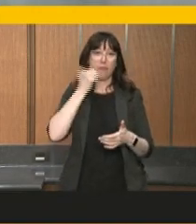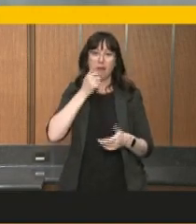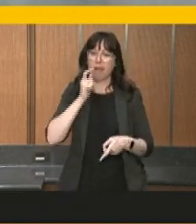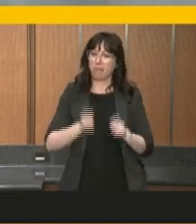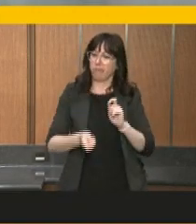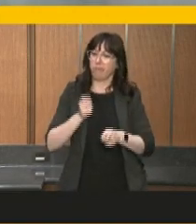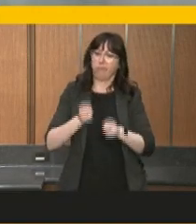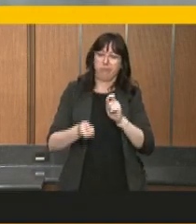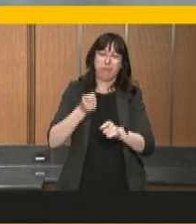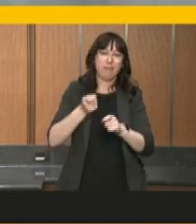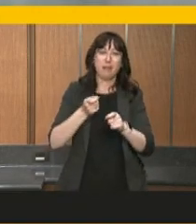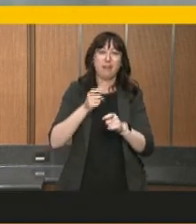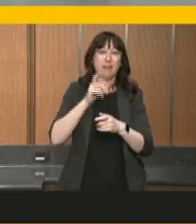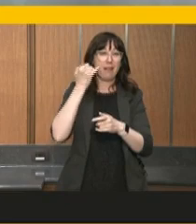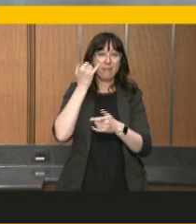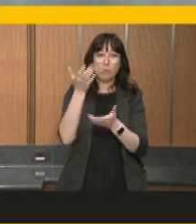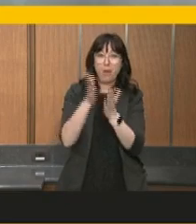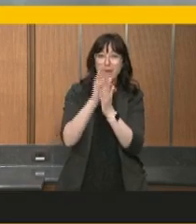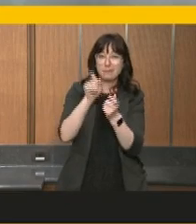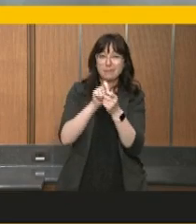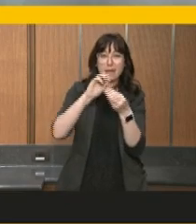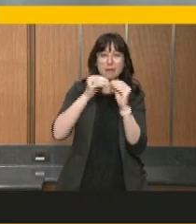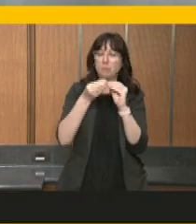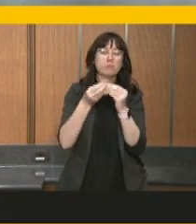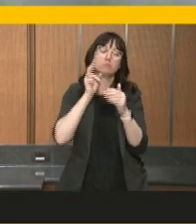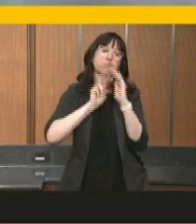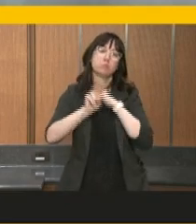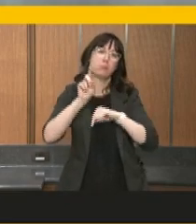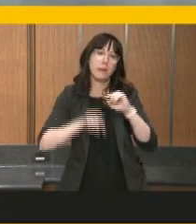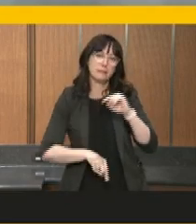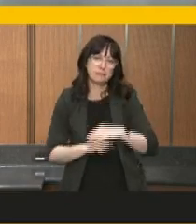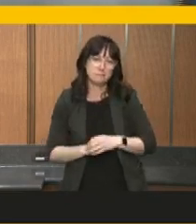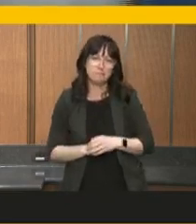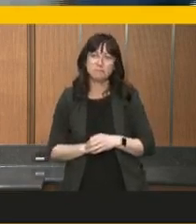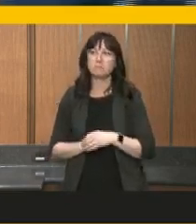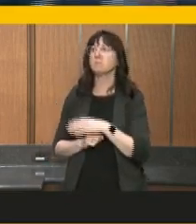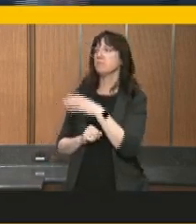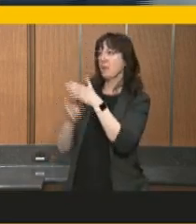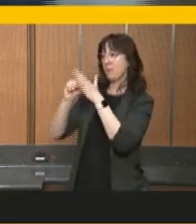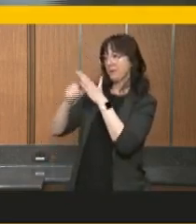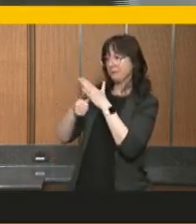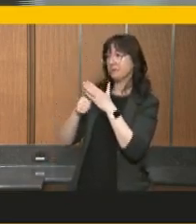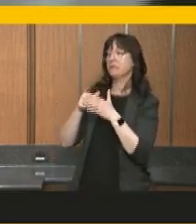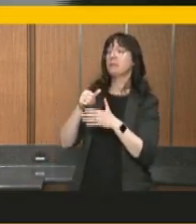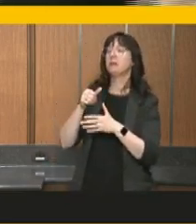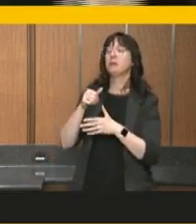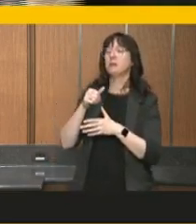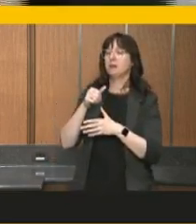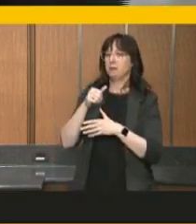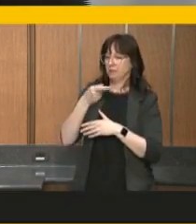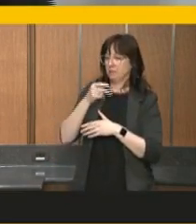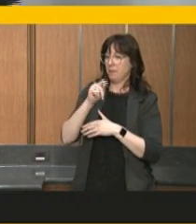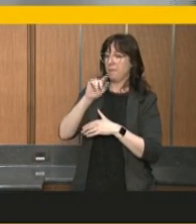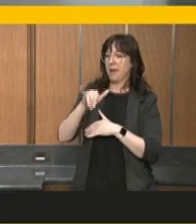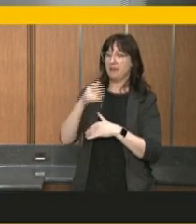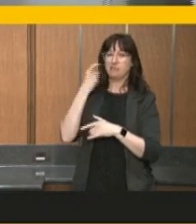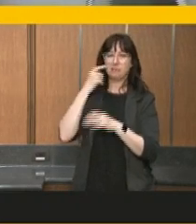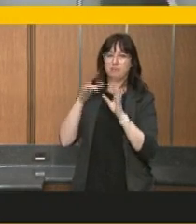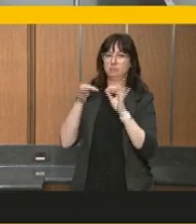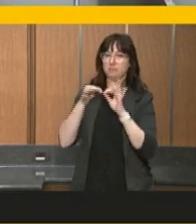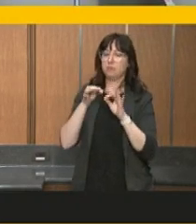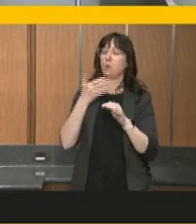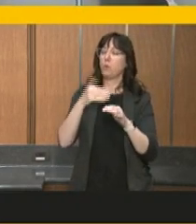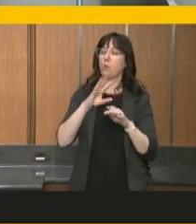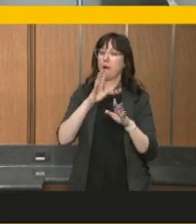give you precision around numbers. And I just want to underscore one thing that Patty has said, which is very important work being led by